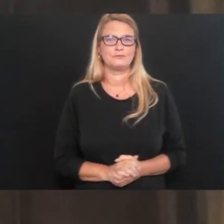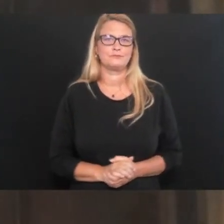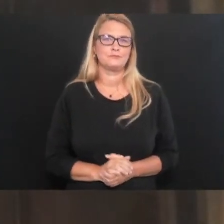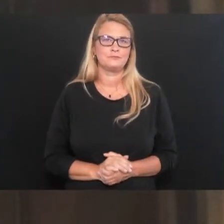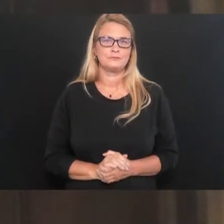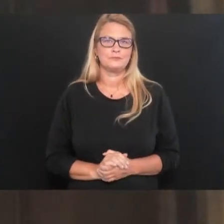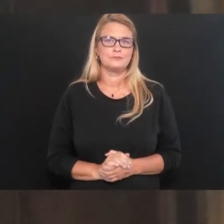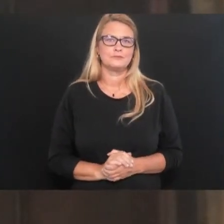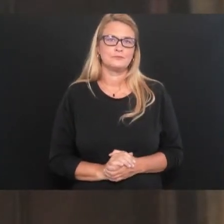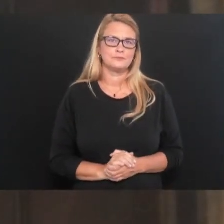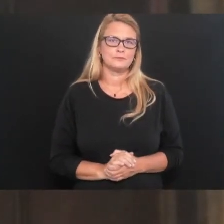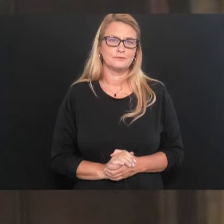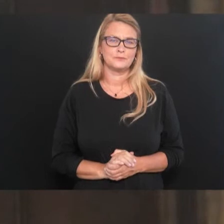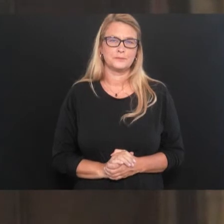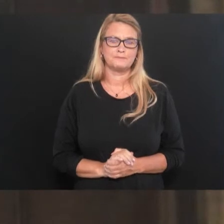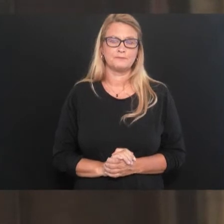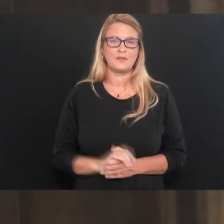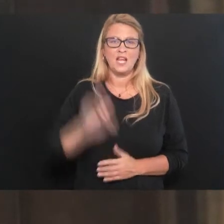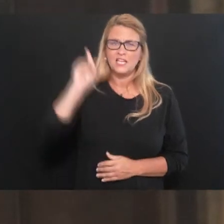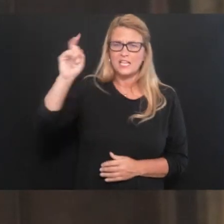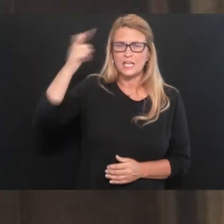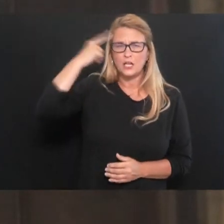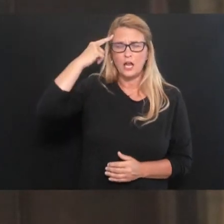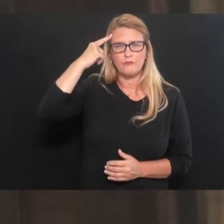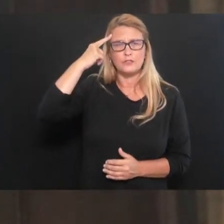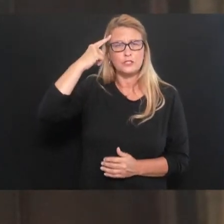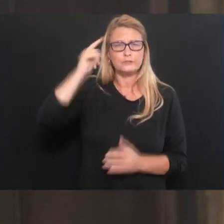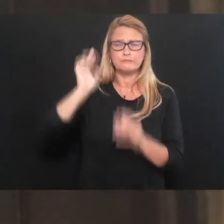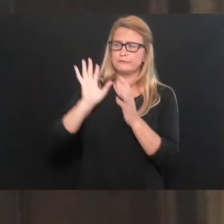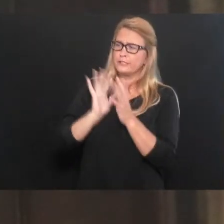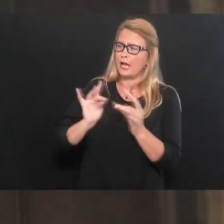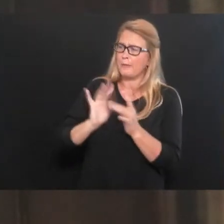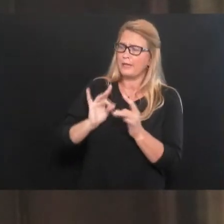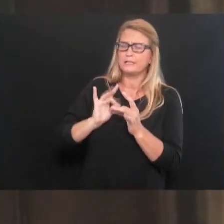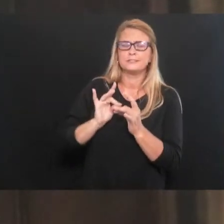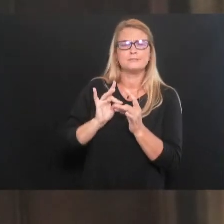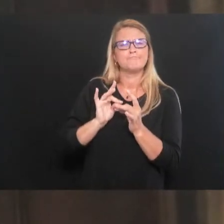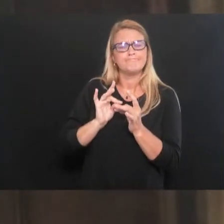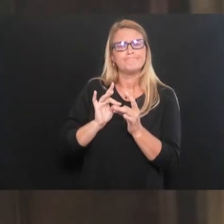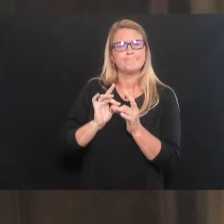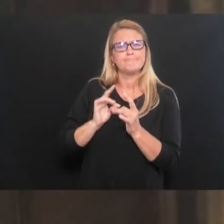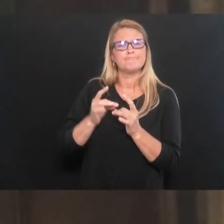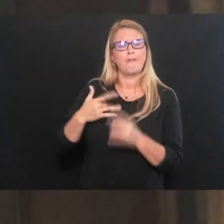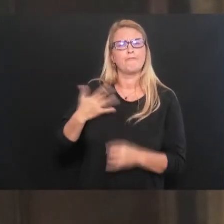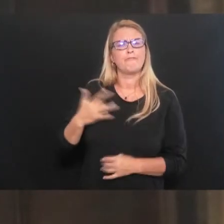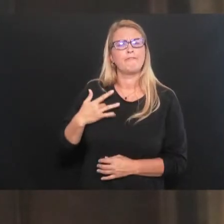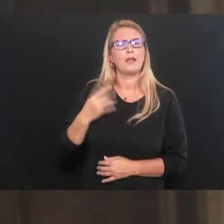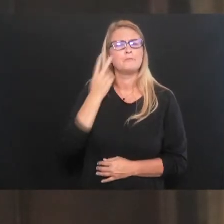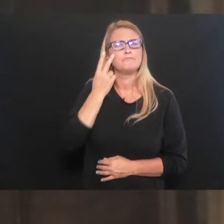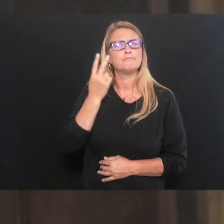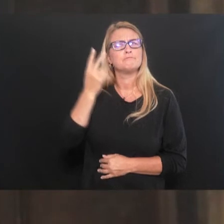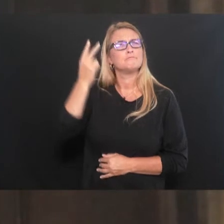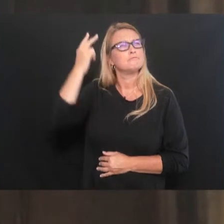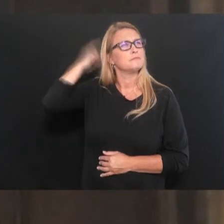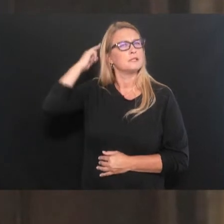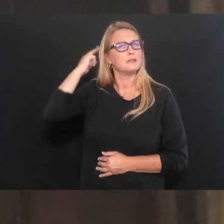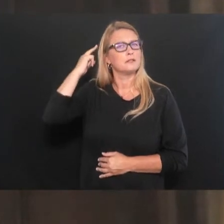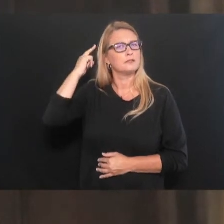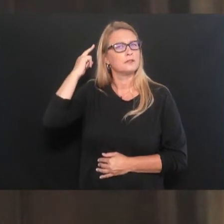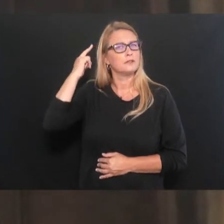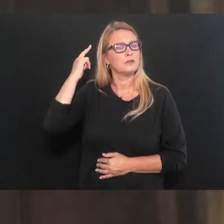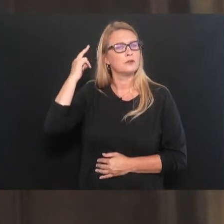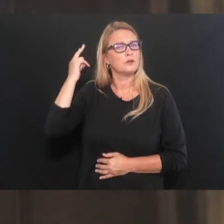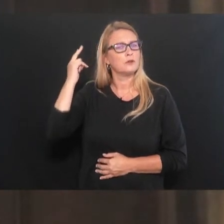comments, it makes me really reflect on making sure that we level